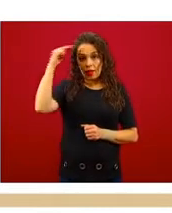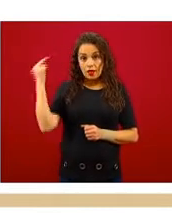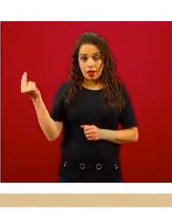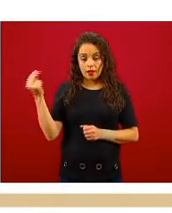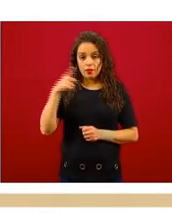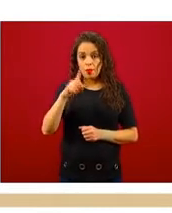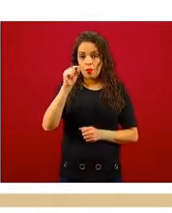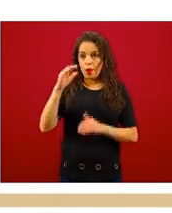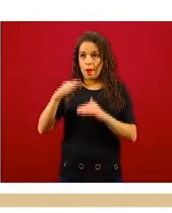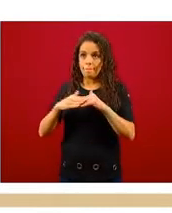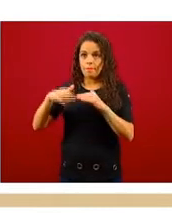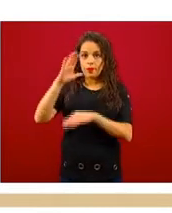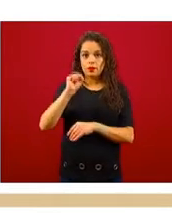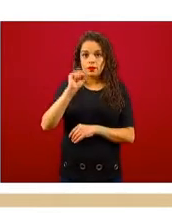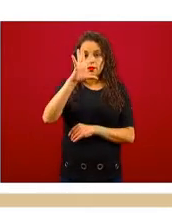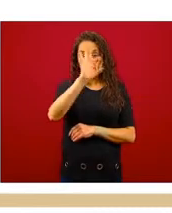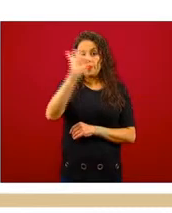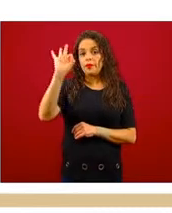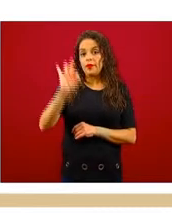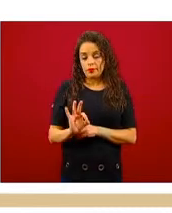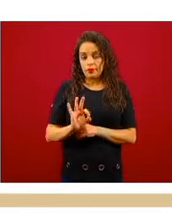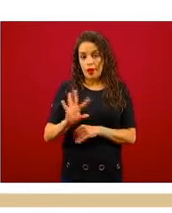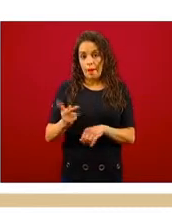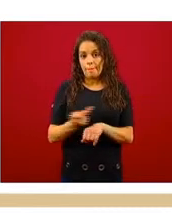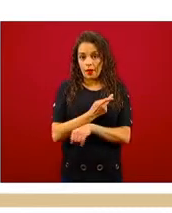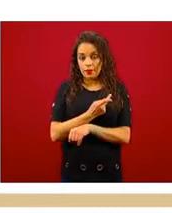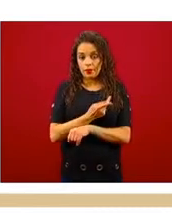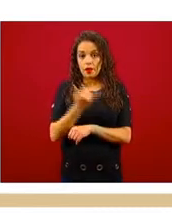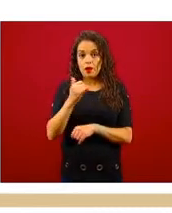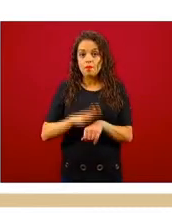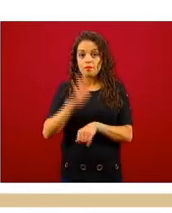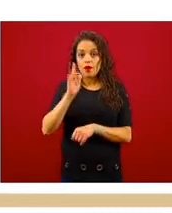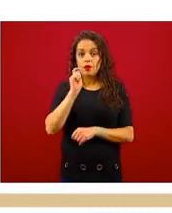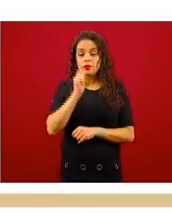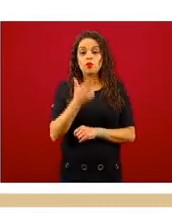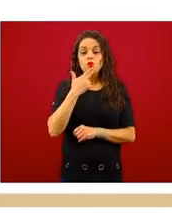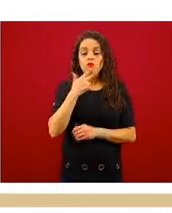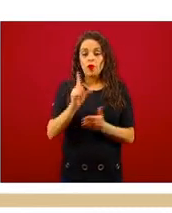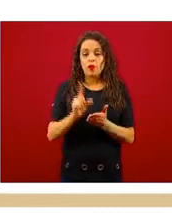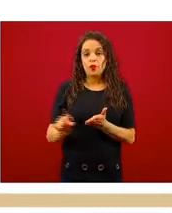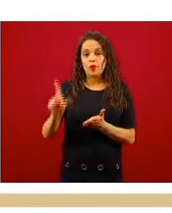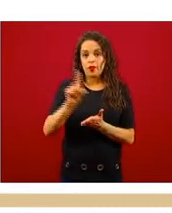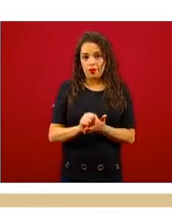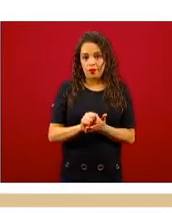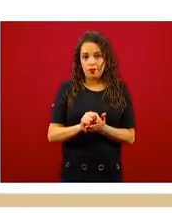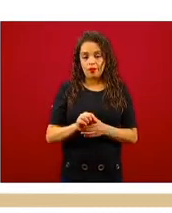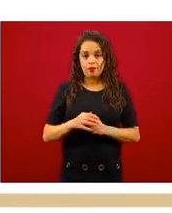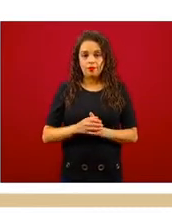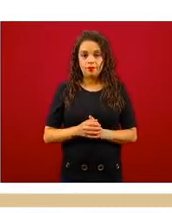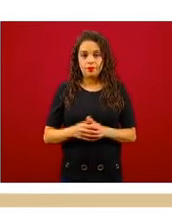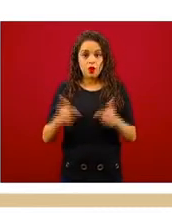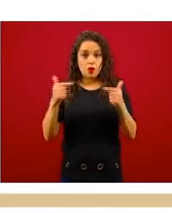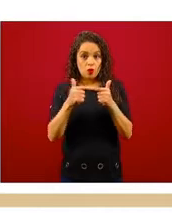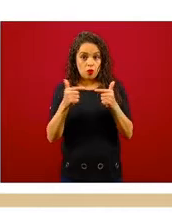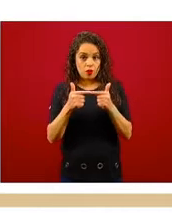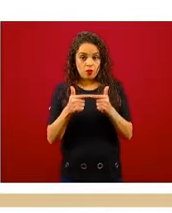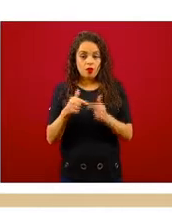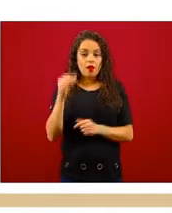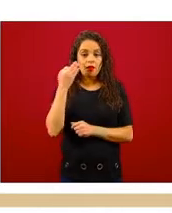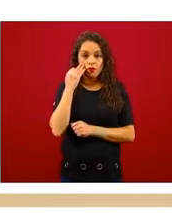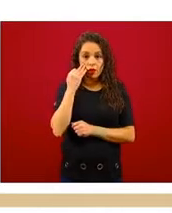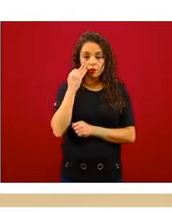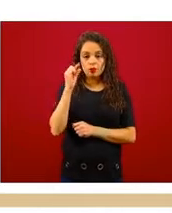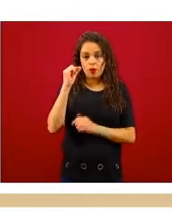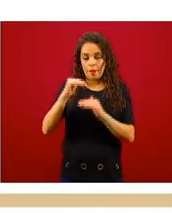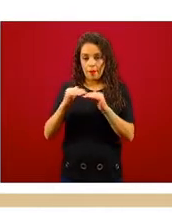in Nayarit, it's one of the states that has exceeded the 65% goal, specifically